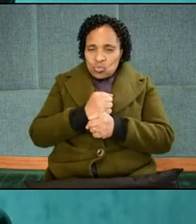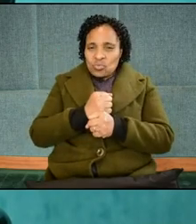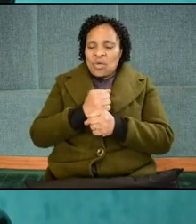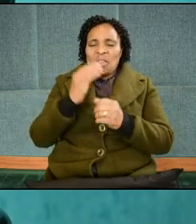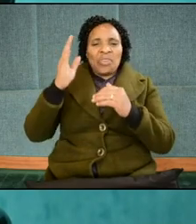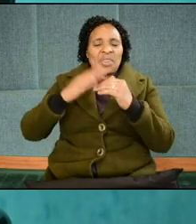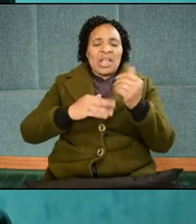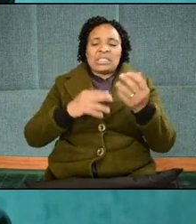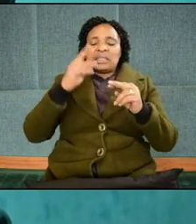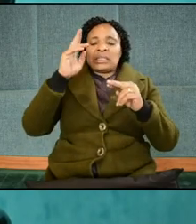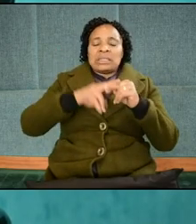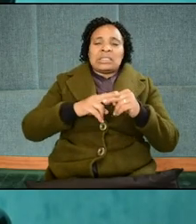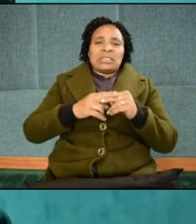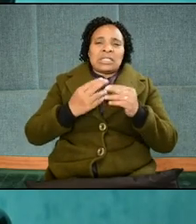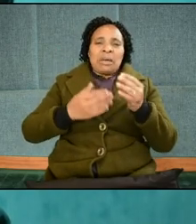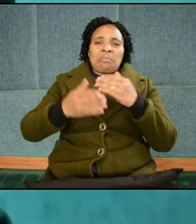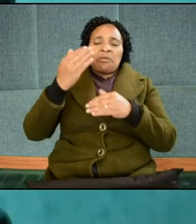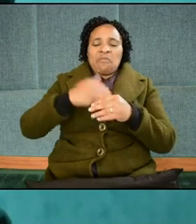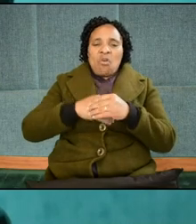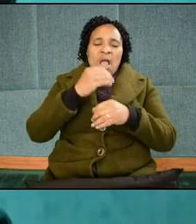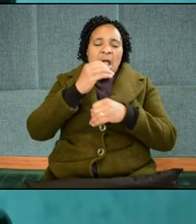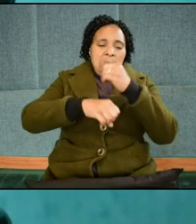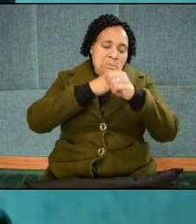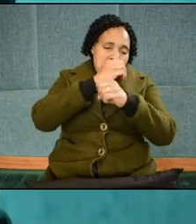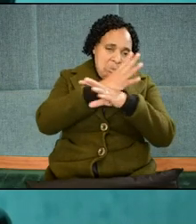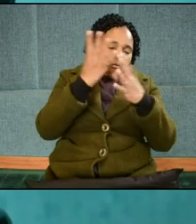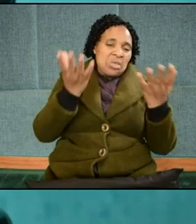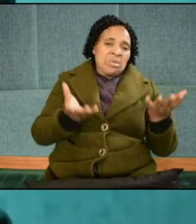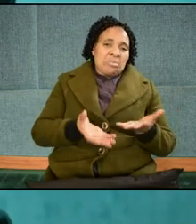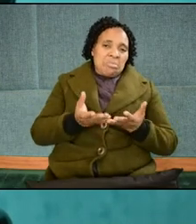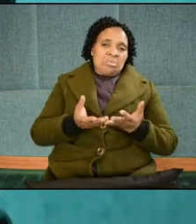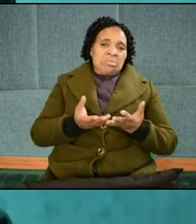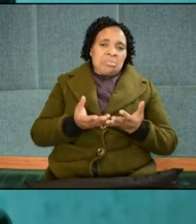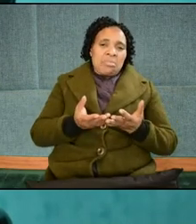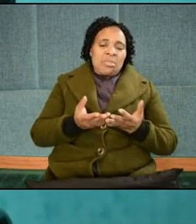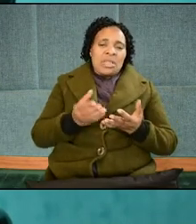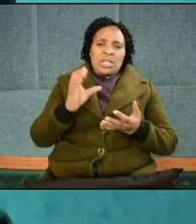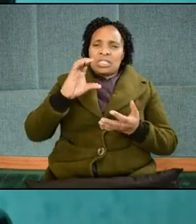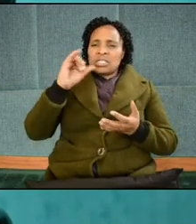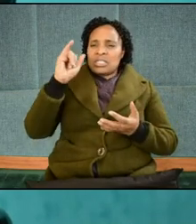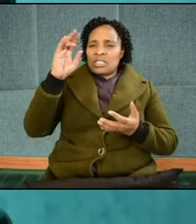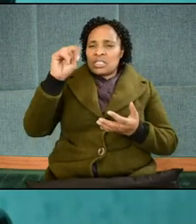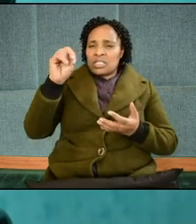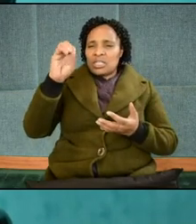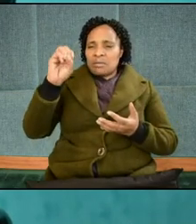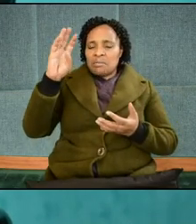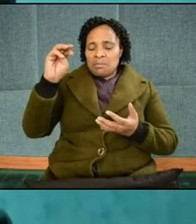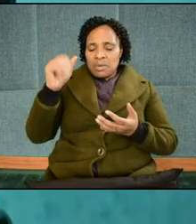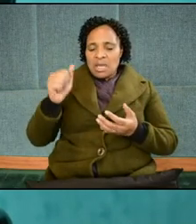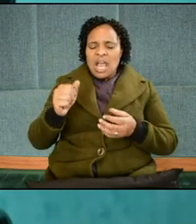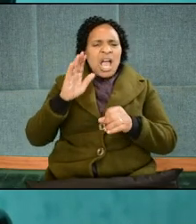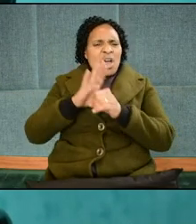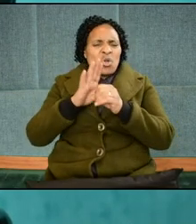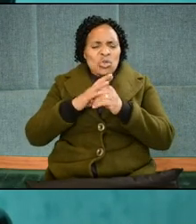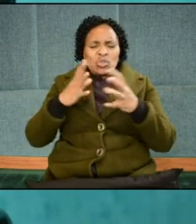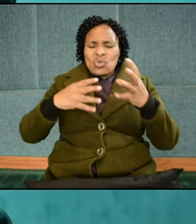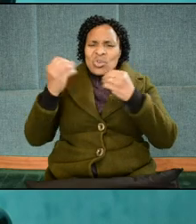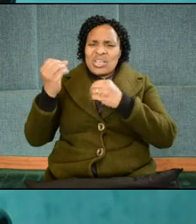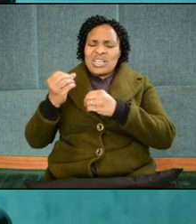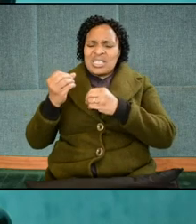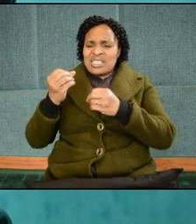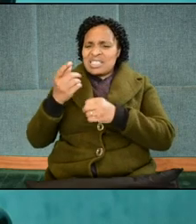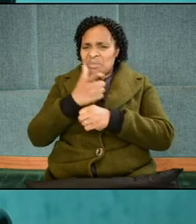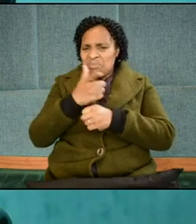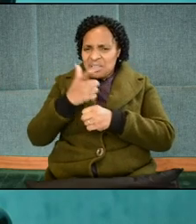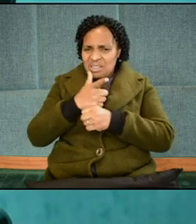other than just sit before a cinema. Mm. And there's a lot going on in the media industry that is not good. But the